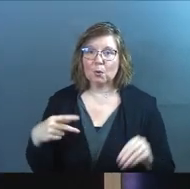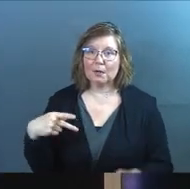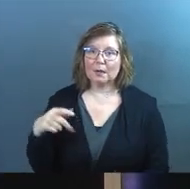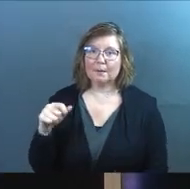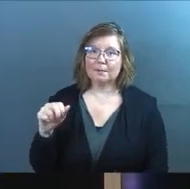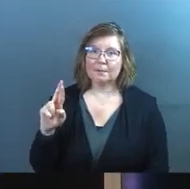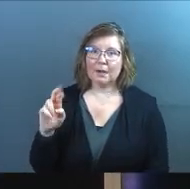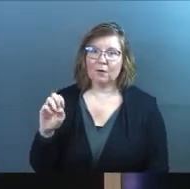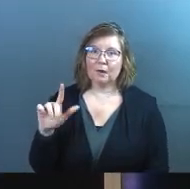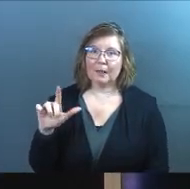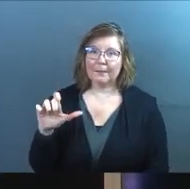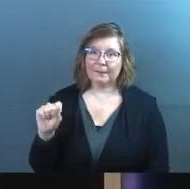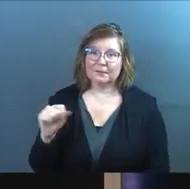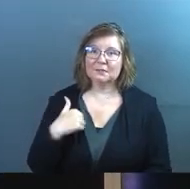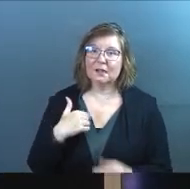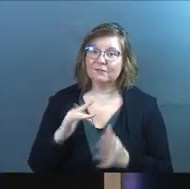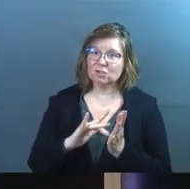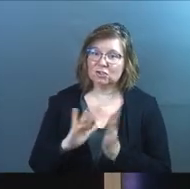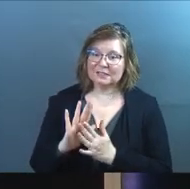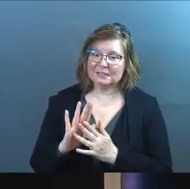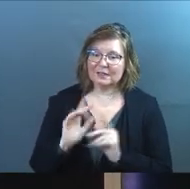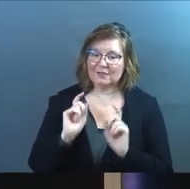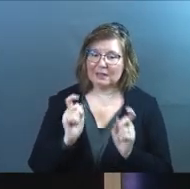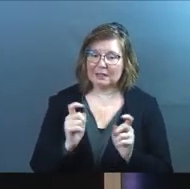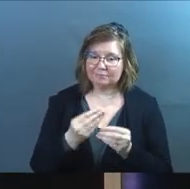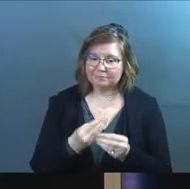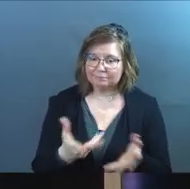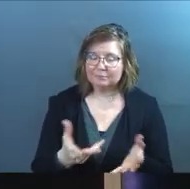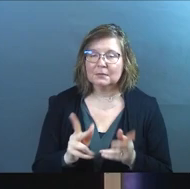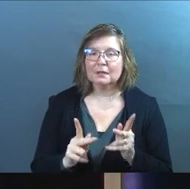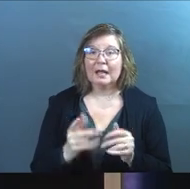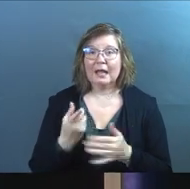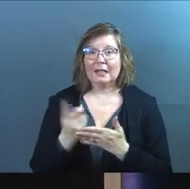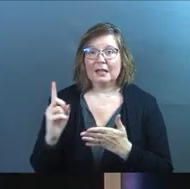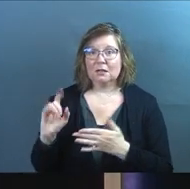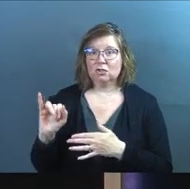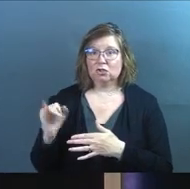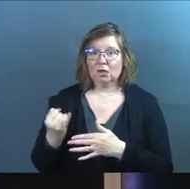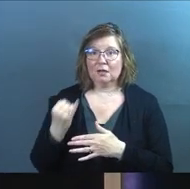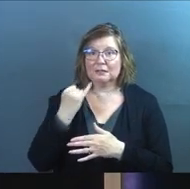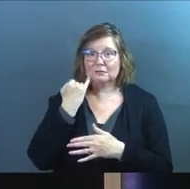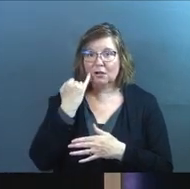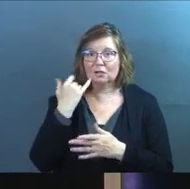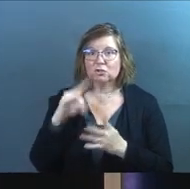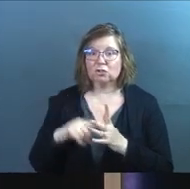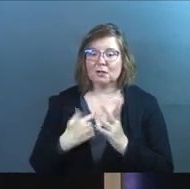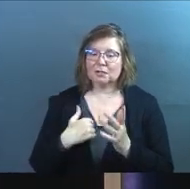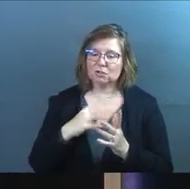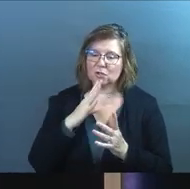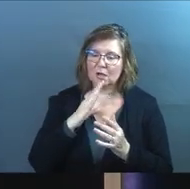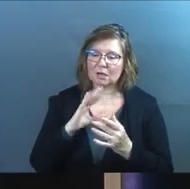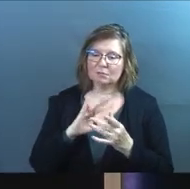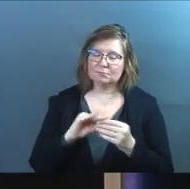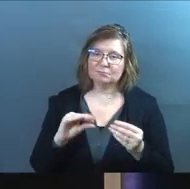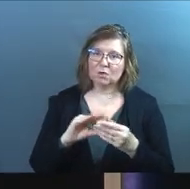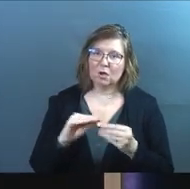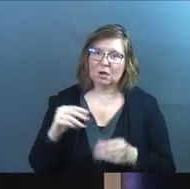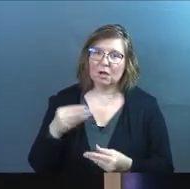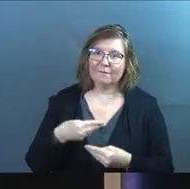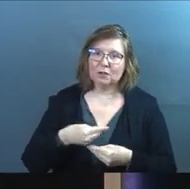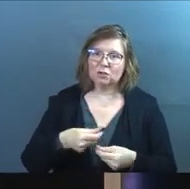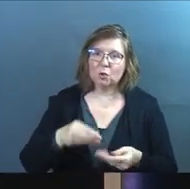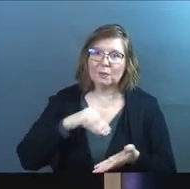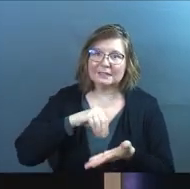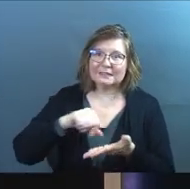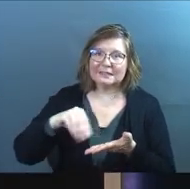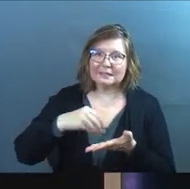parables of Jesus that he gives to people. Last week, Josh started this off and he talked about the parable of the sower and the